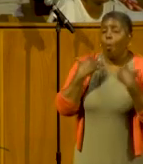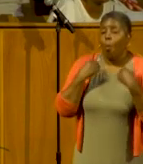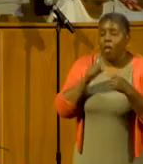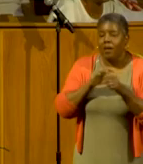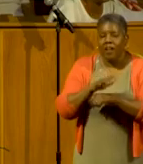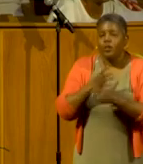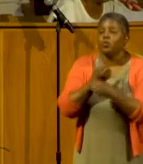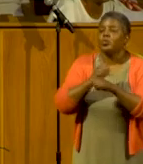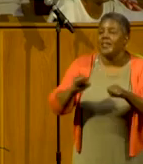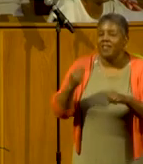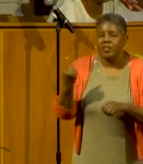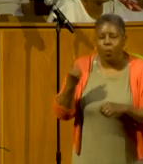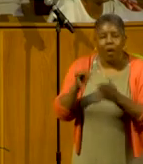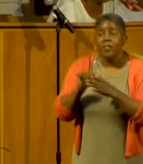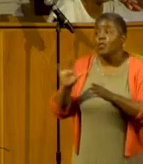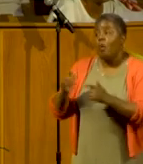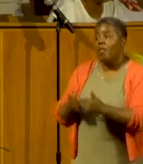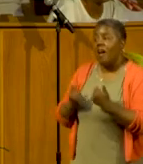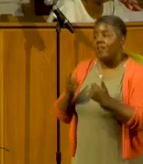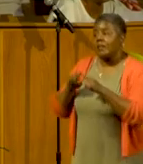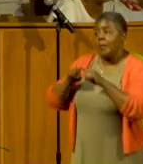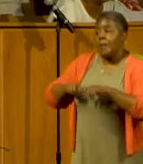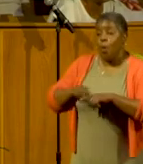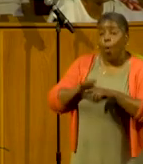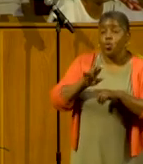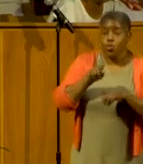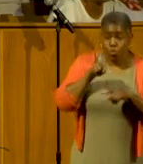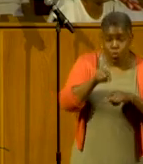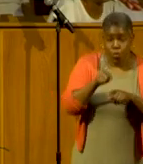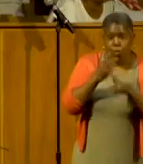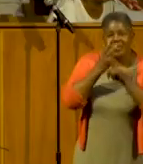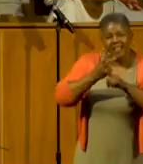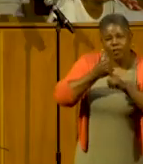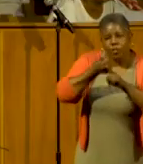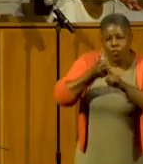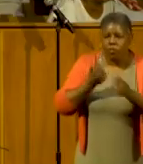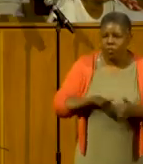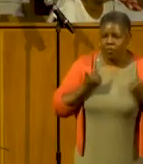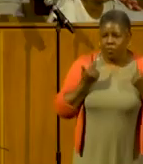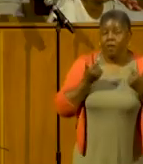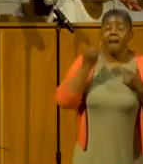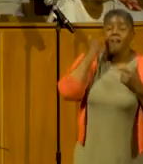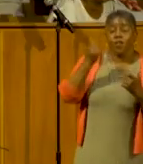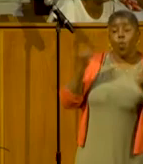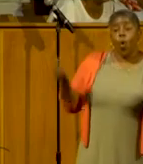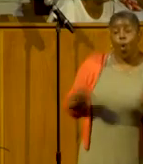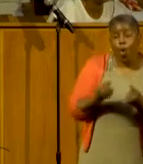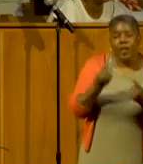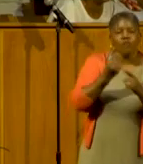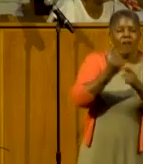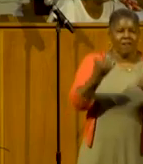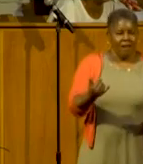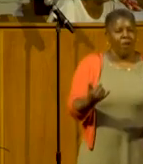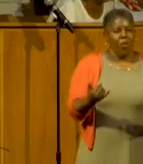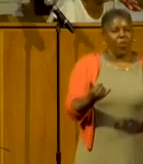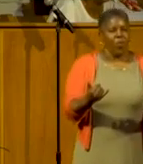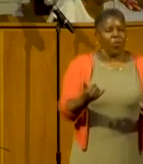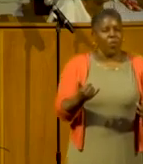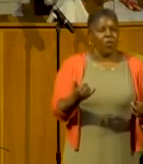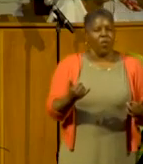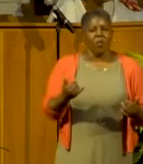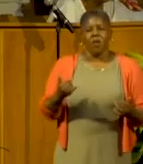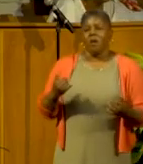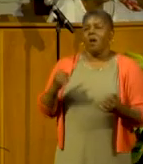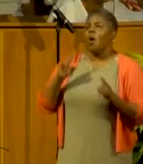soul. And their life is predicated on you taking care of your life. If you're hurting right now,